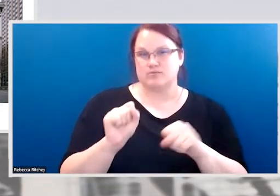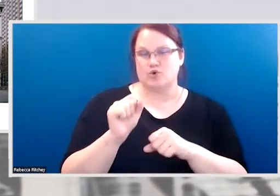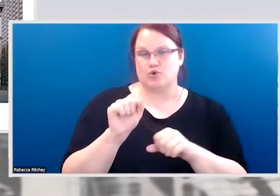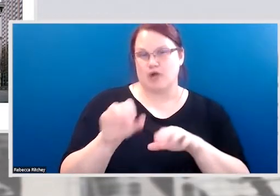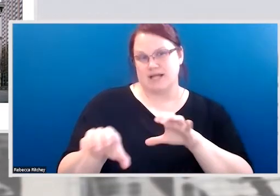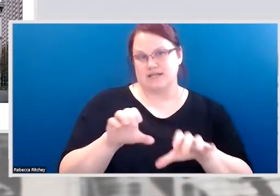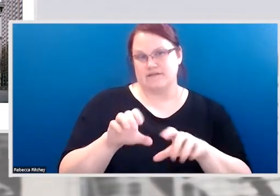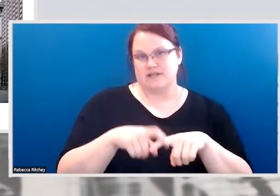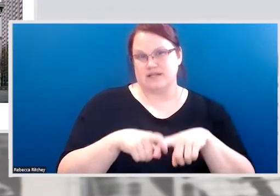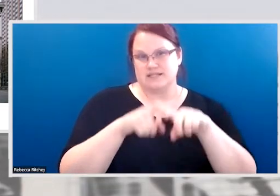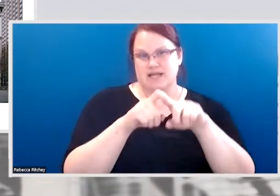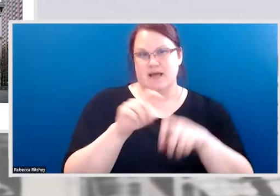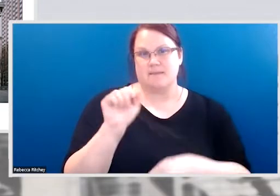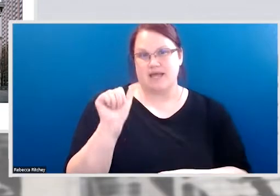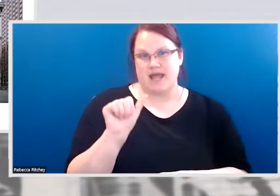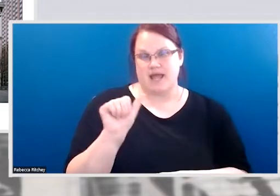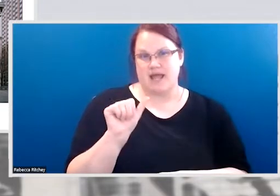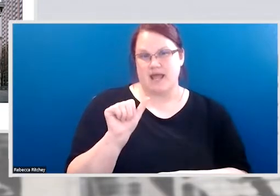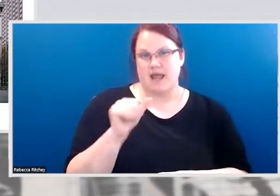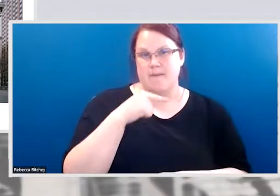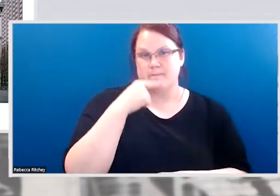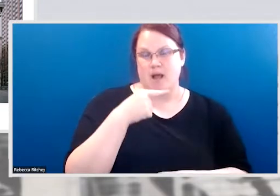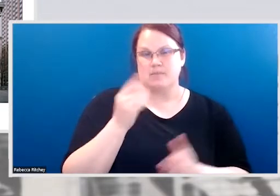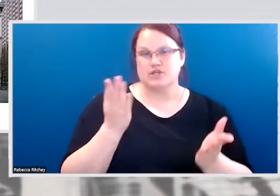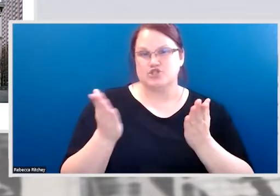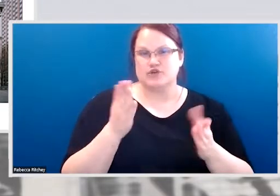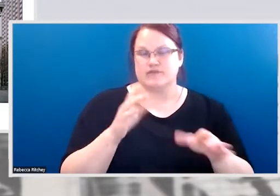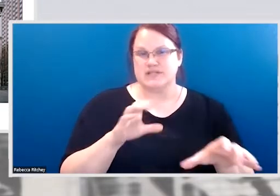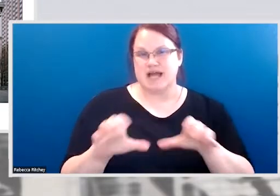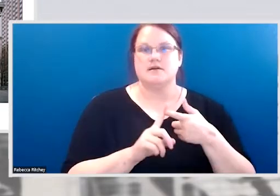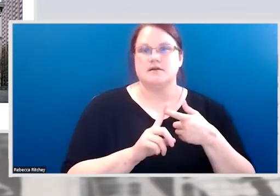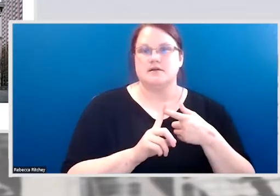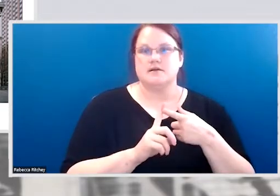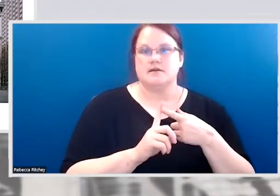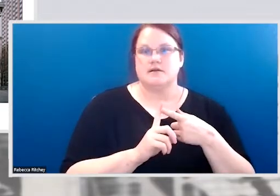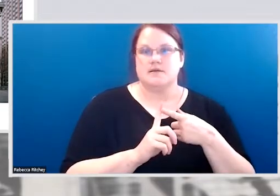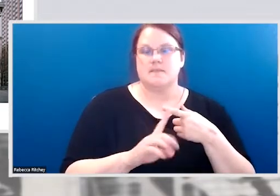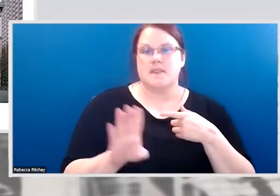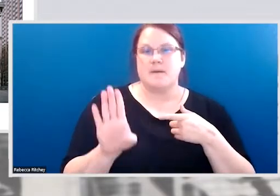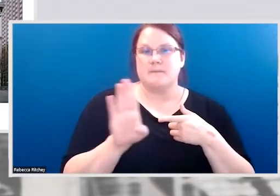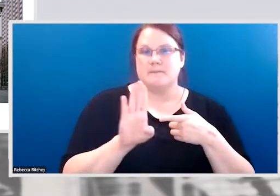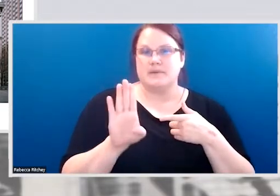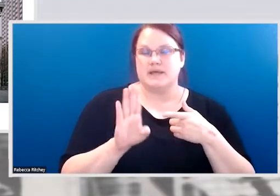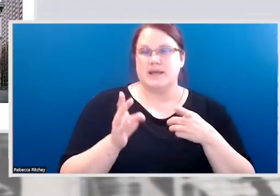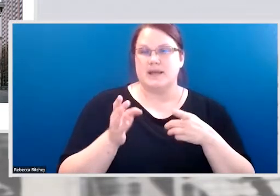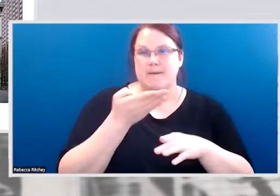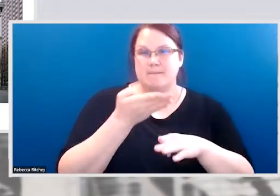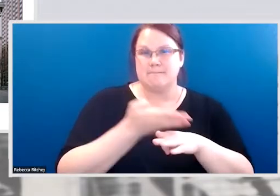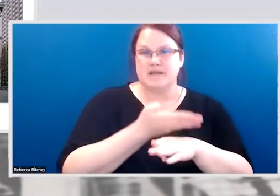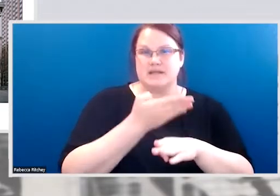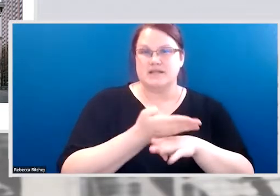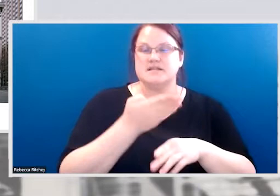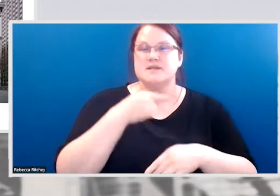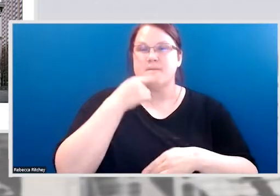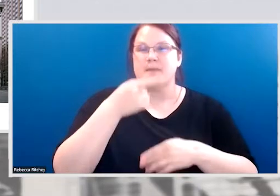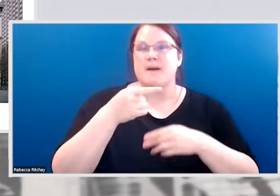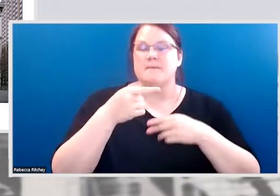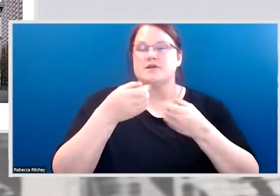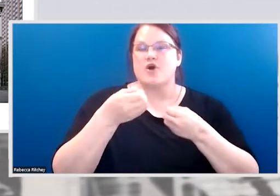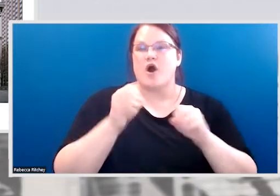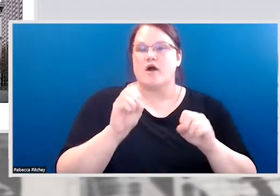except A, public services and activities for Pittsburgh residents, B, maintenance of public office